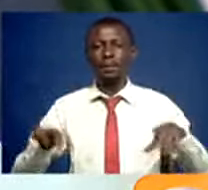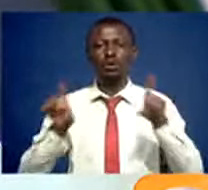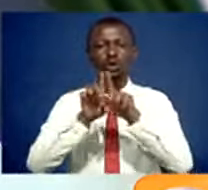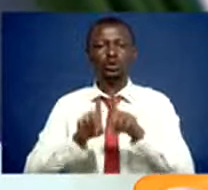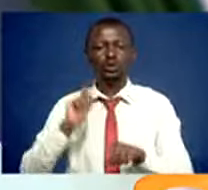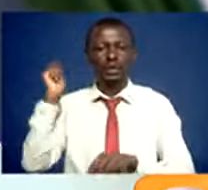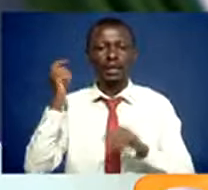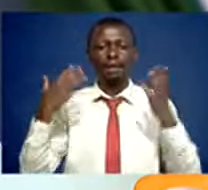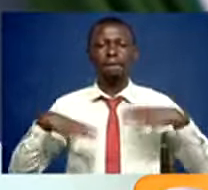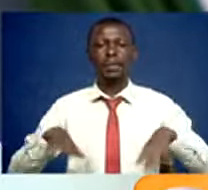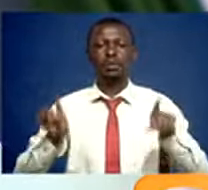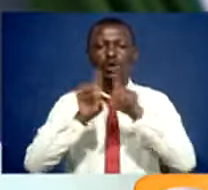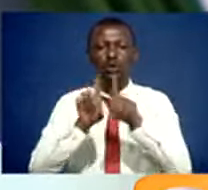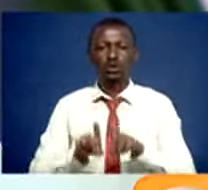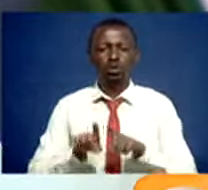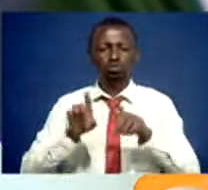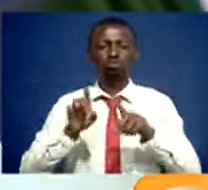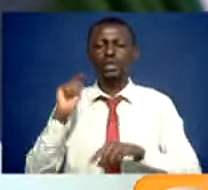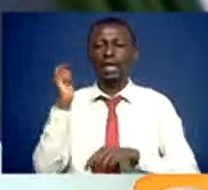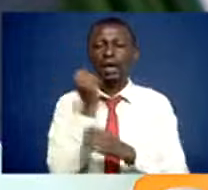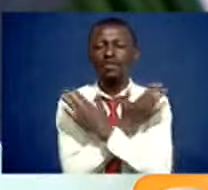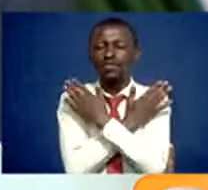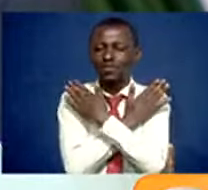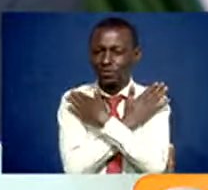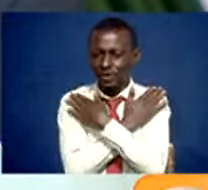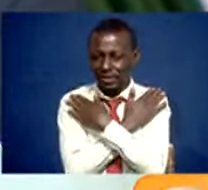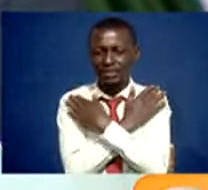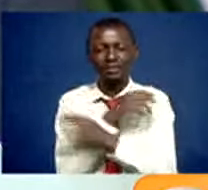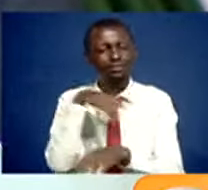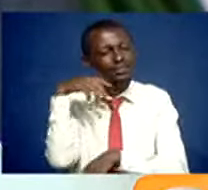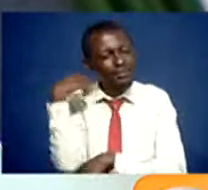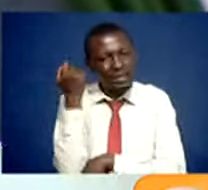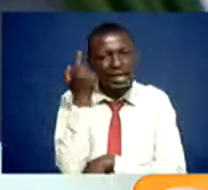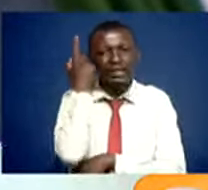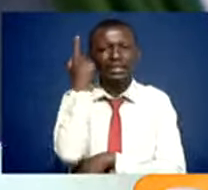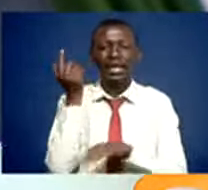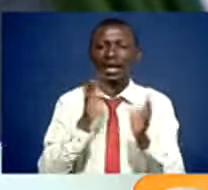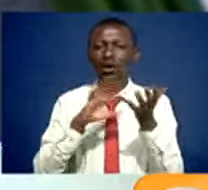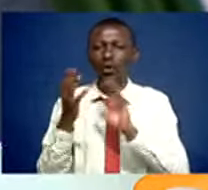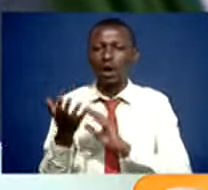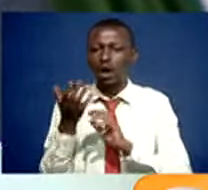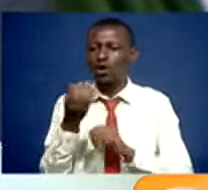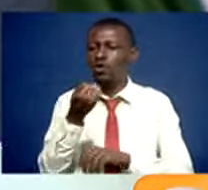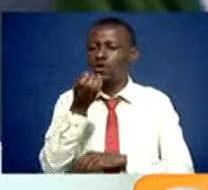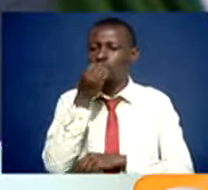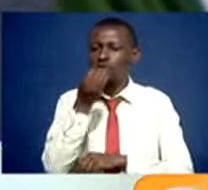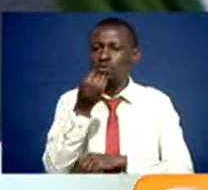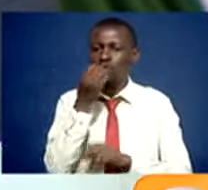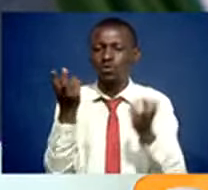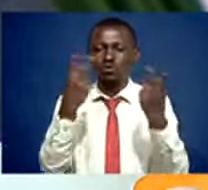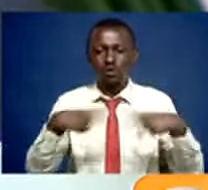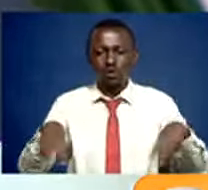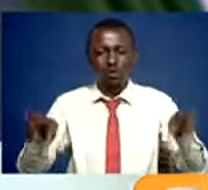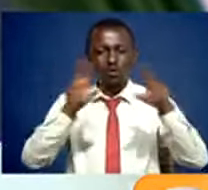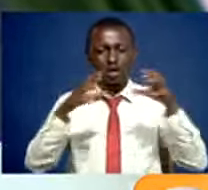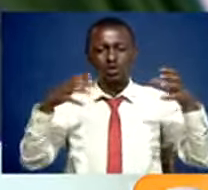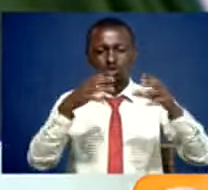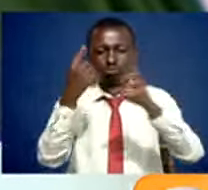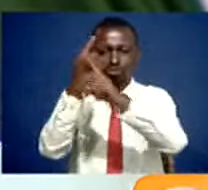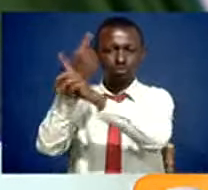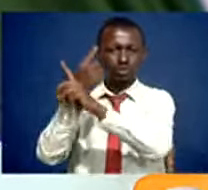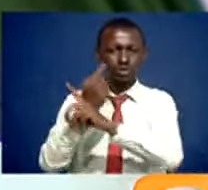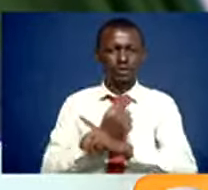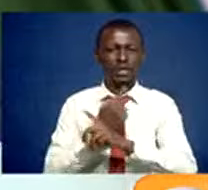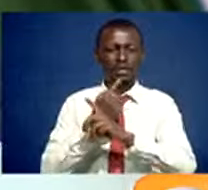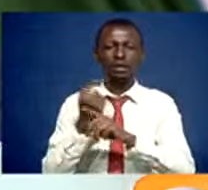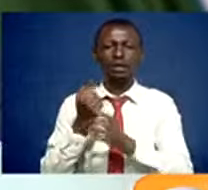goodwill and friends of Kenya to acknowledge the contribution that food chain value actors have made